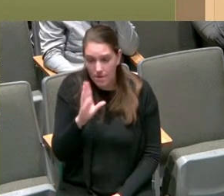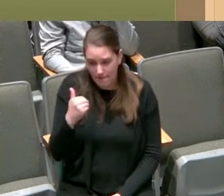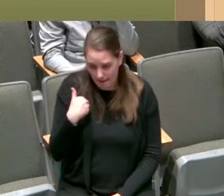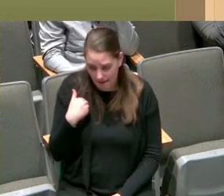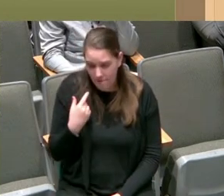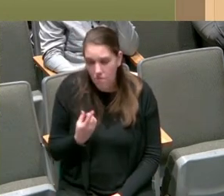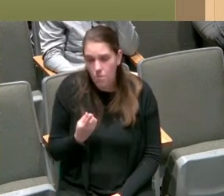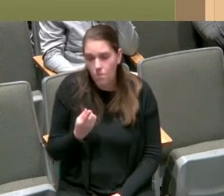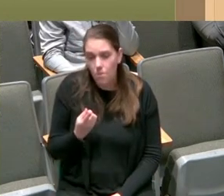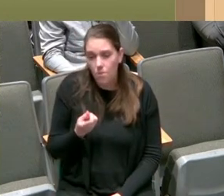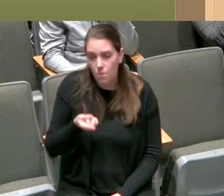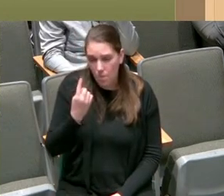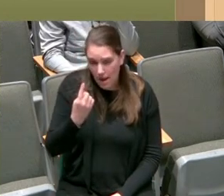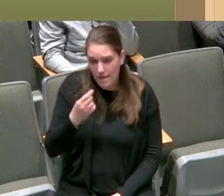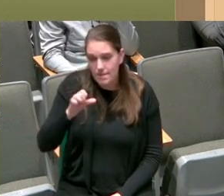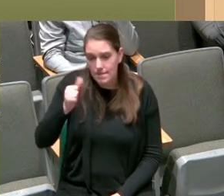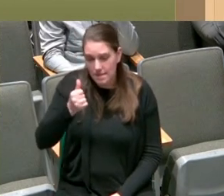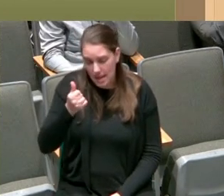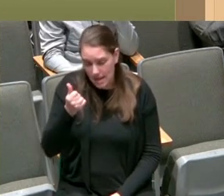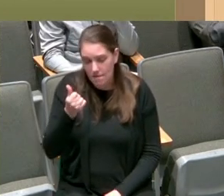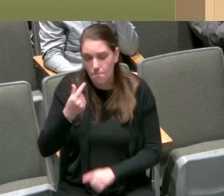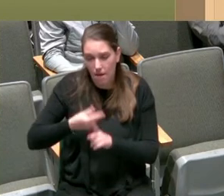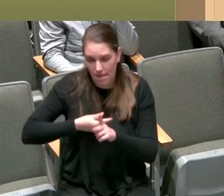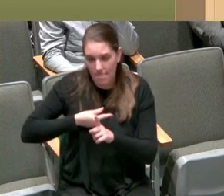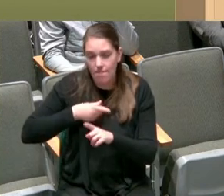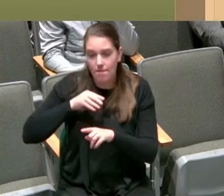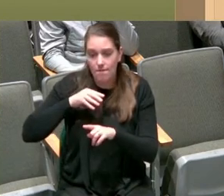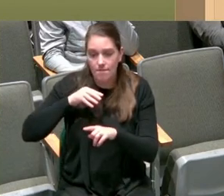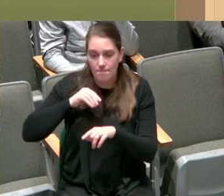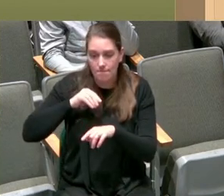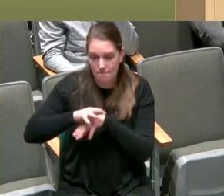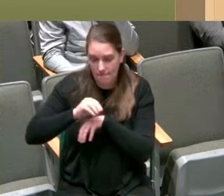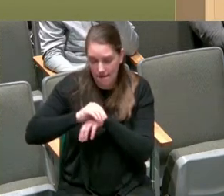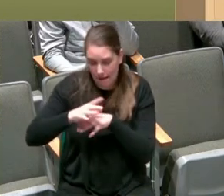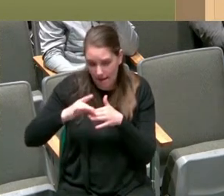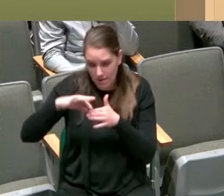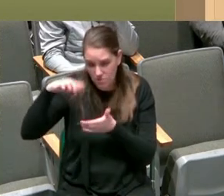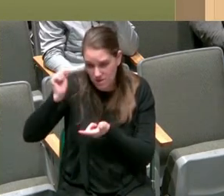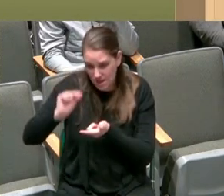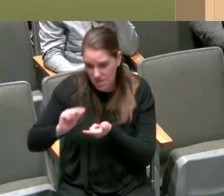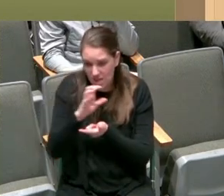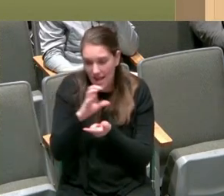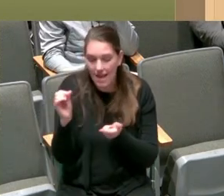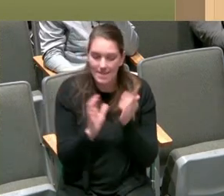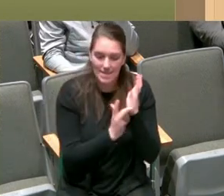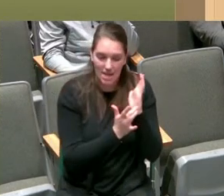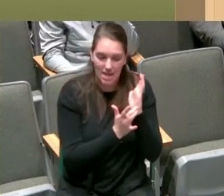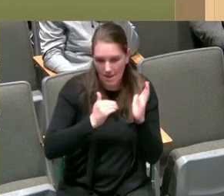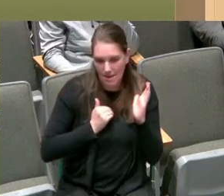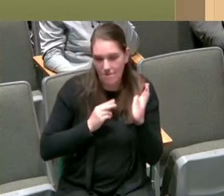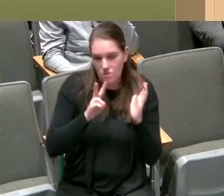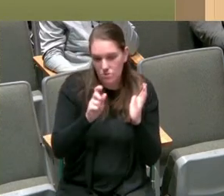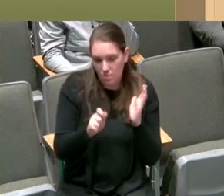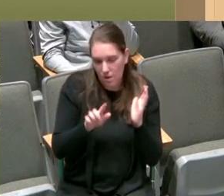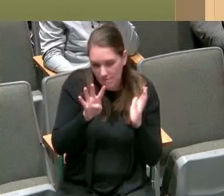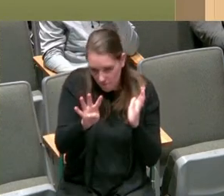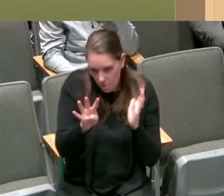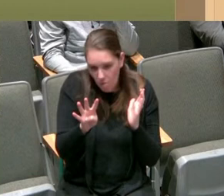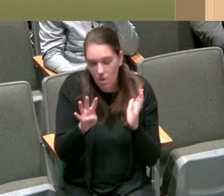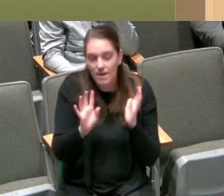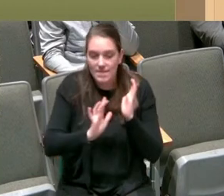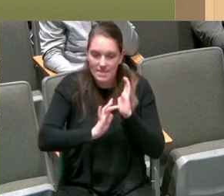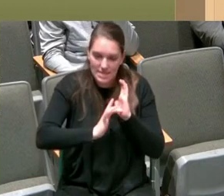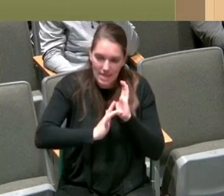have a one ten month guidance admin assistant reduction and Technology will have a 2.4